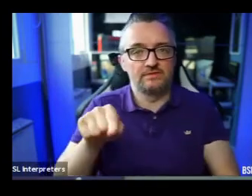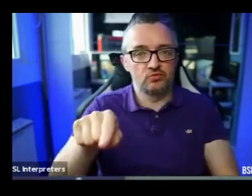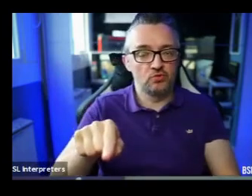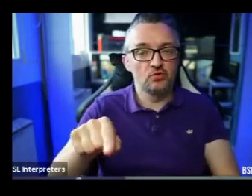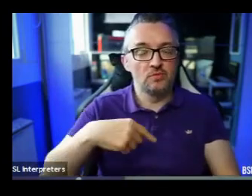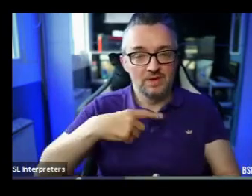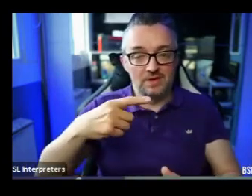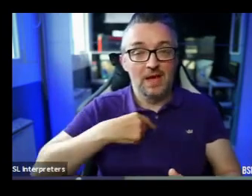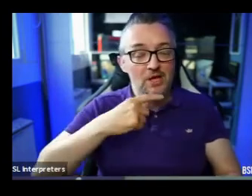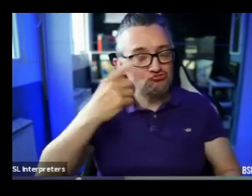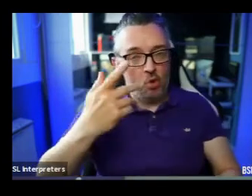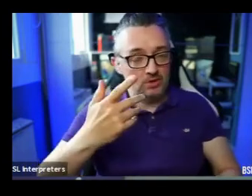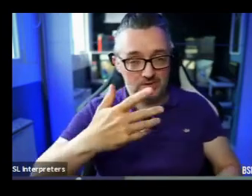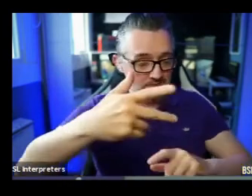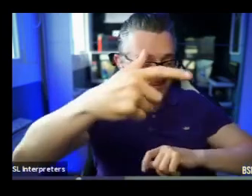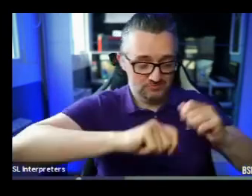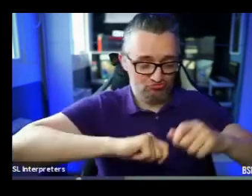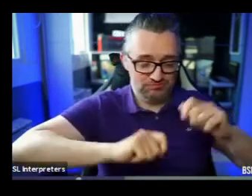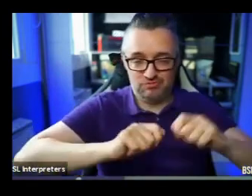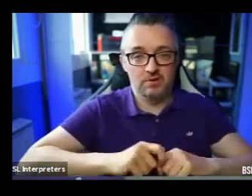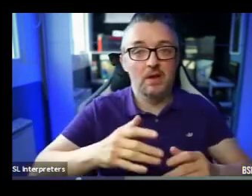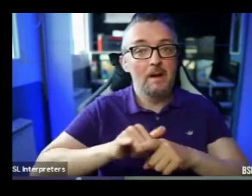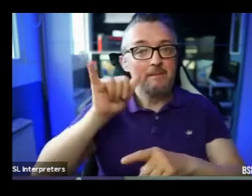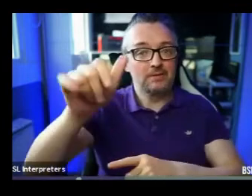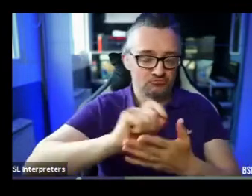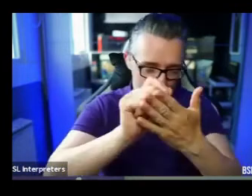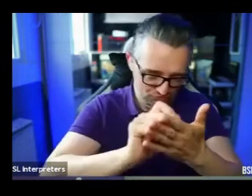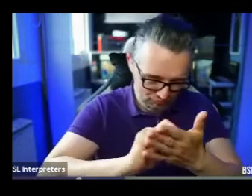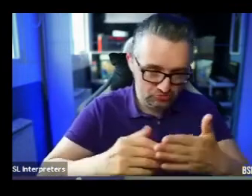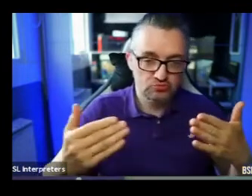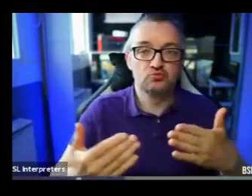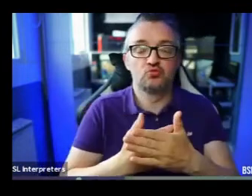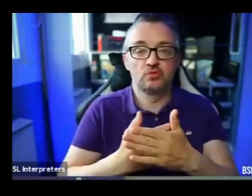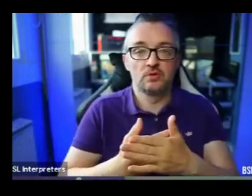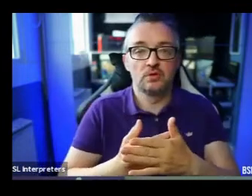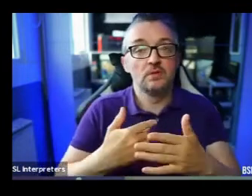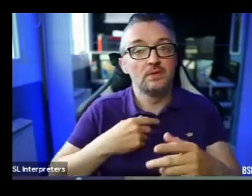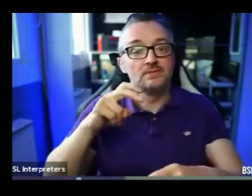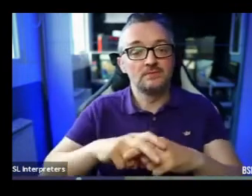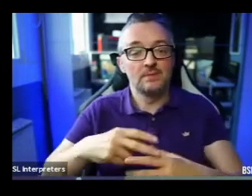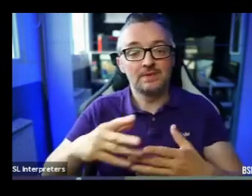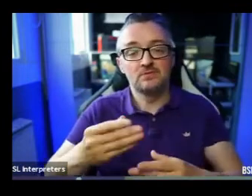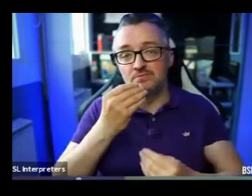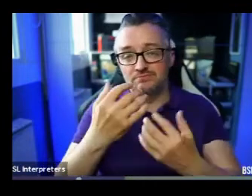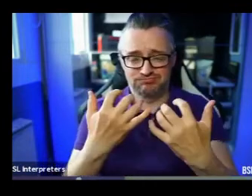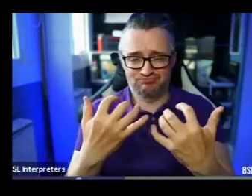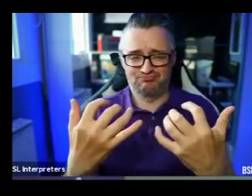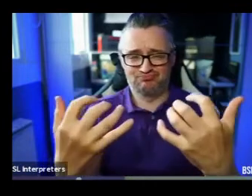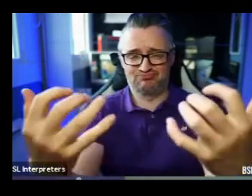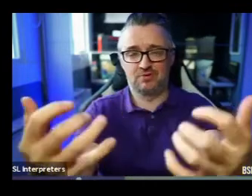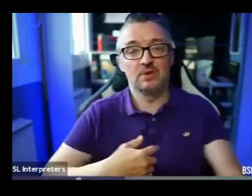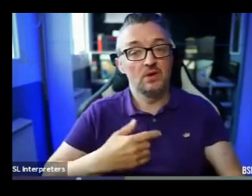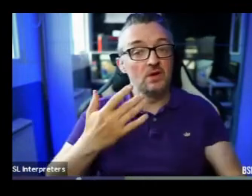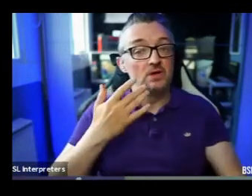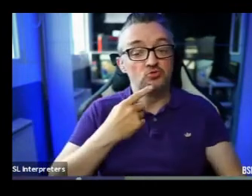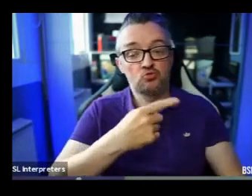you. And so I ripped up my plenary talk and rewrote it on the plane. And when I got there, I told the thousands of